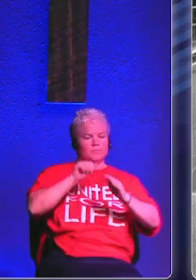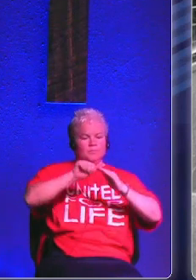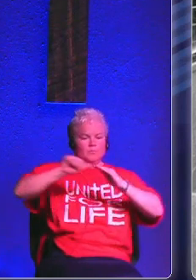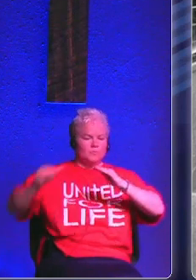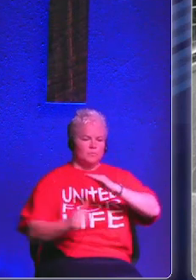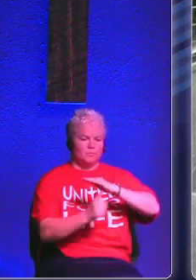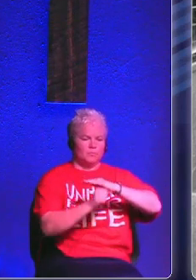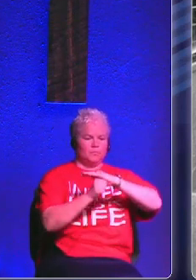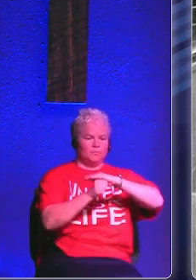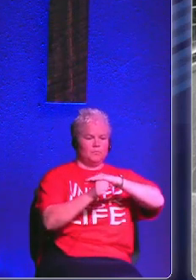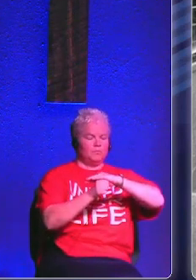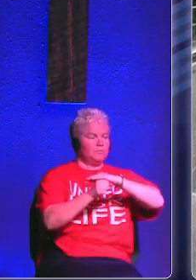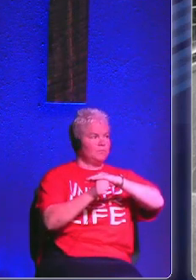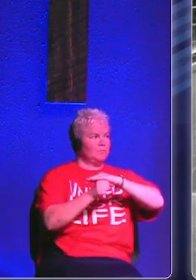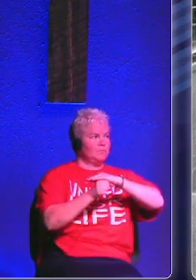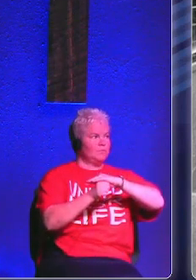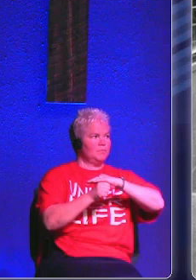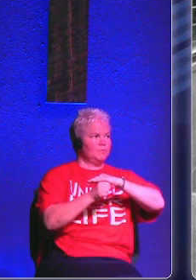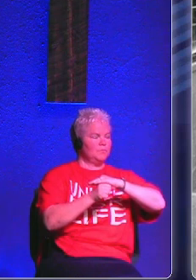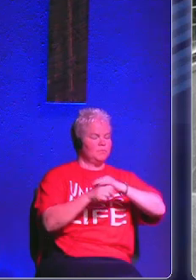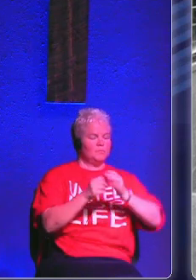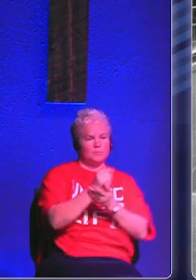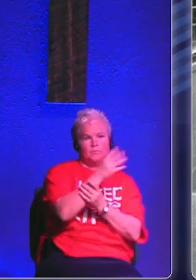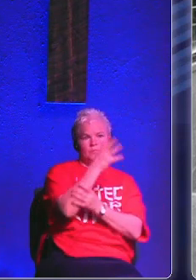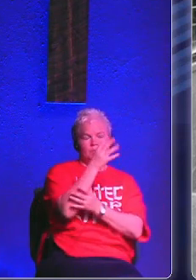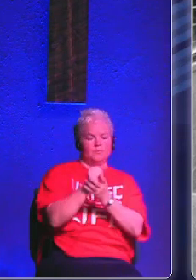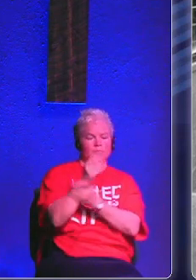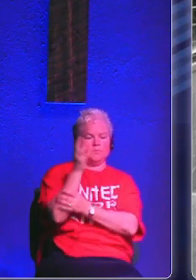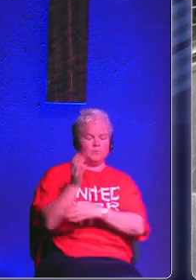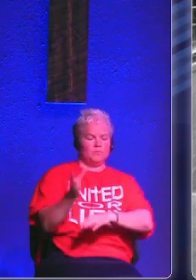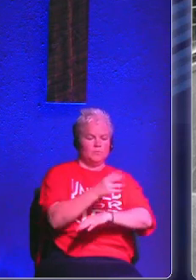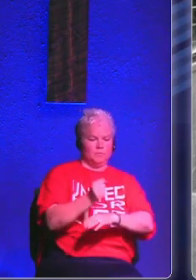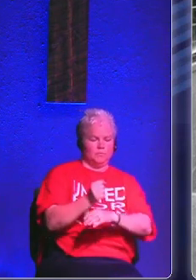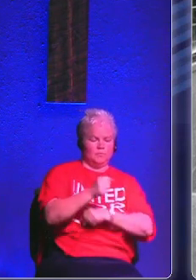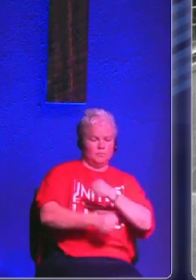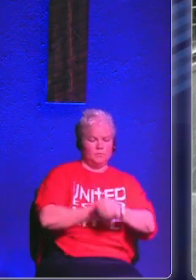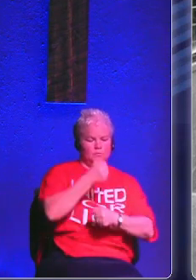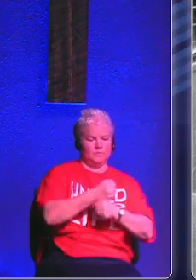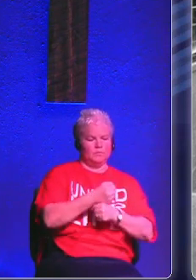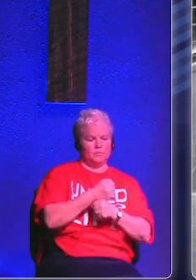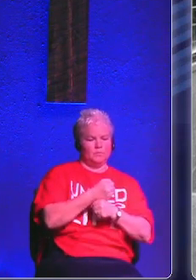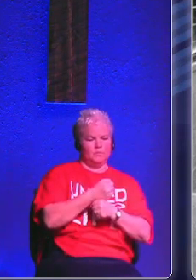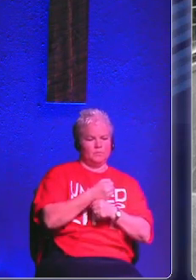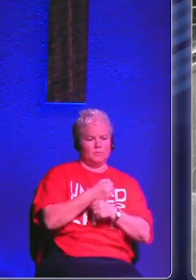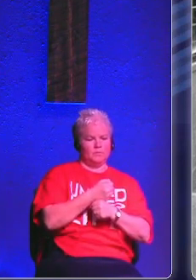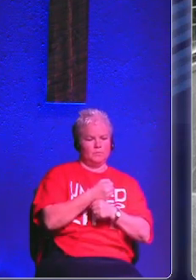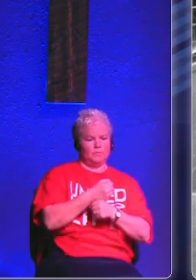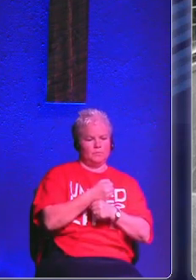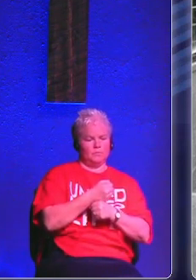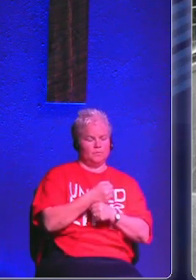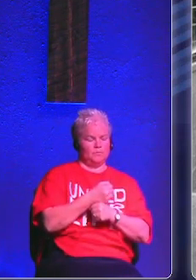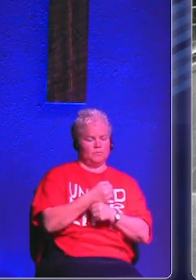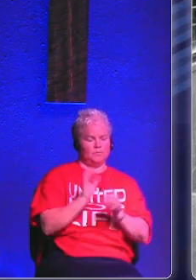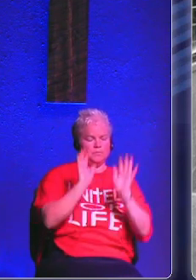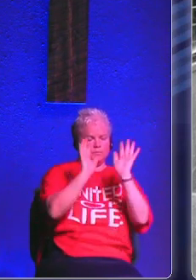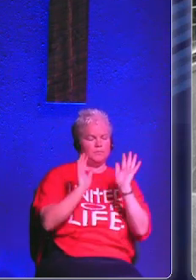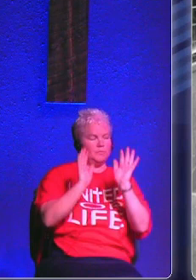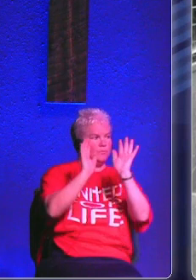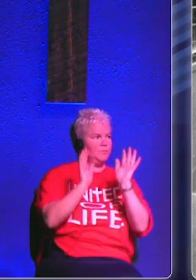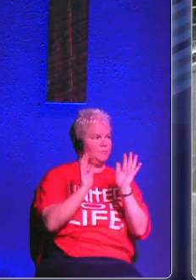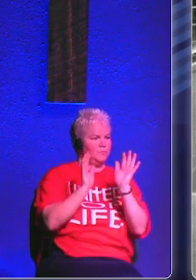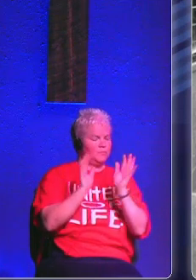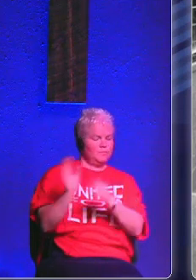away. So now farmers will always plant those lines, and those can take years to grow. But once they're established, it's